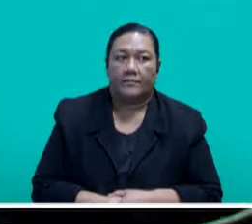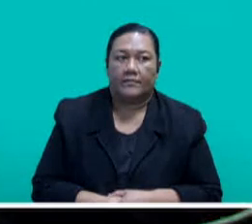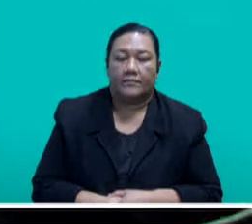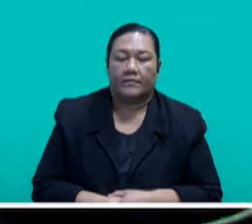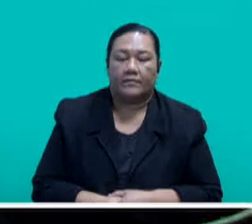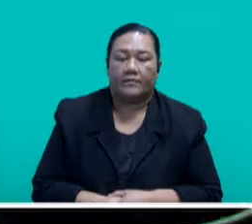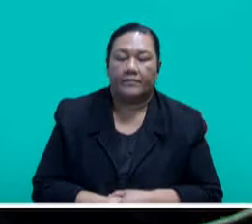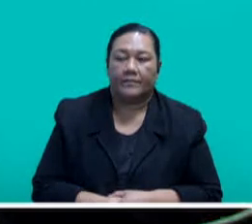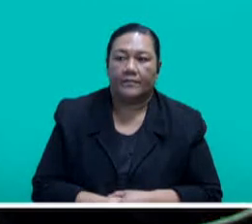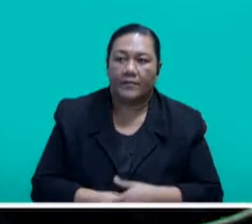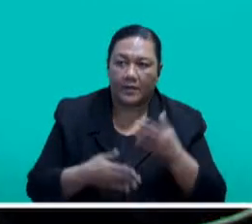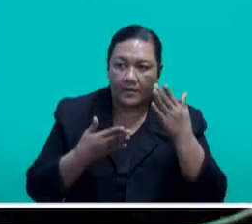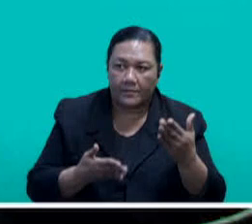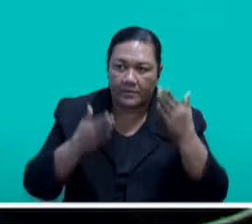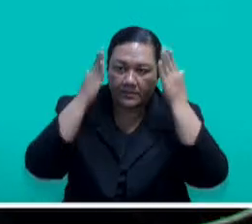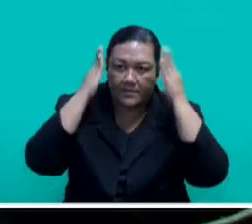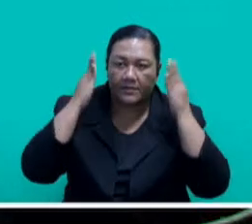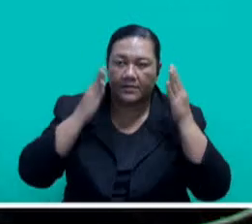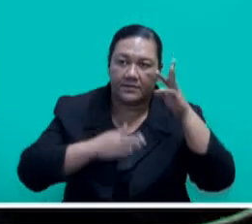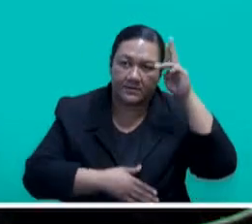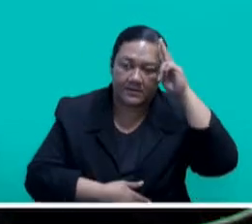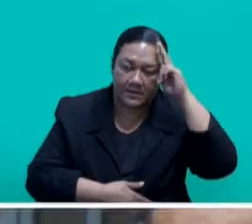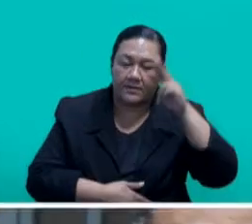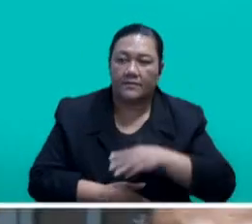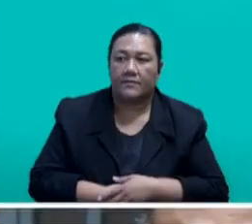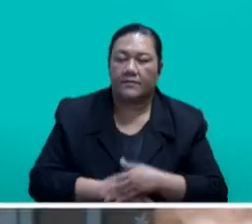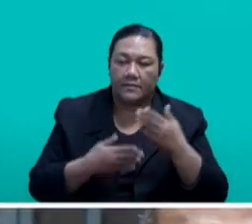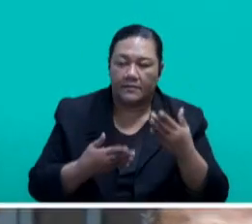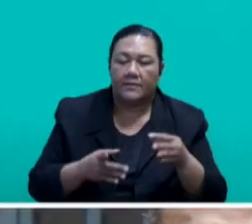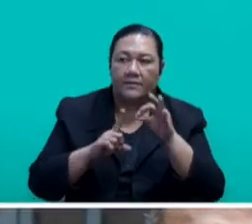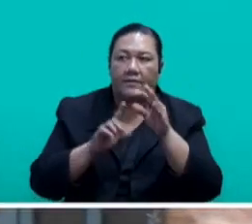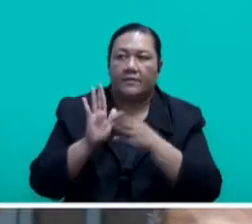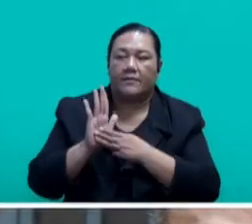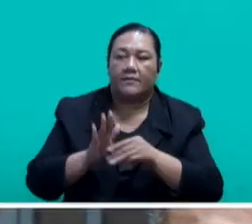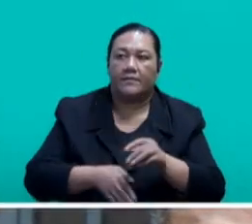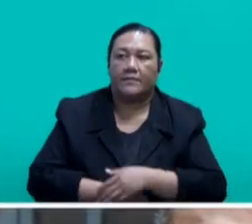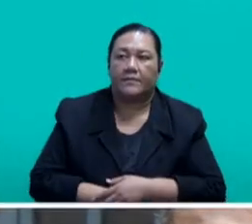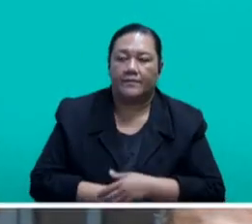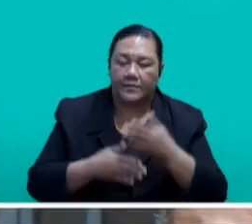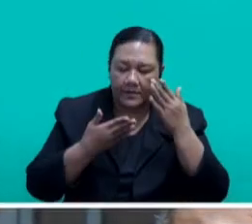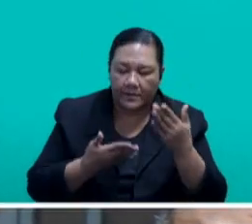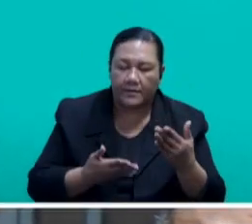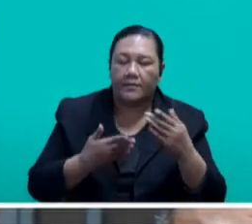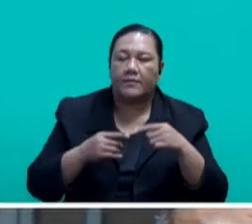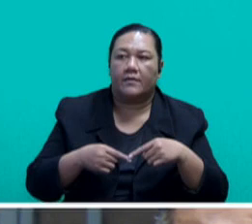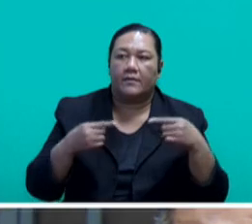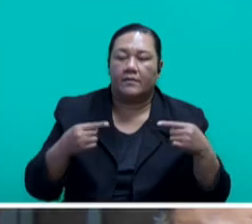Honourable Speaker, sir, the Honourable Prime Minister, Honourable Leader of the